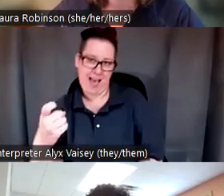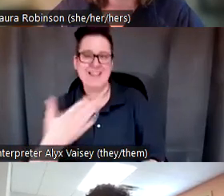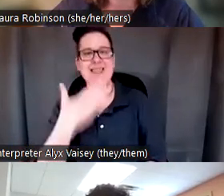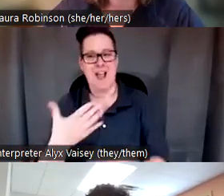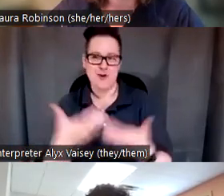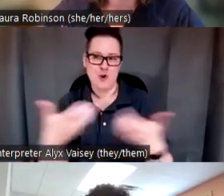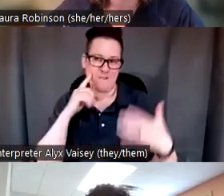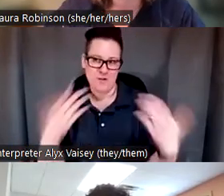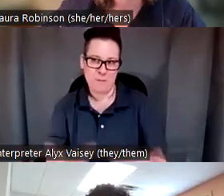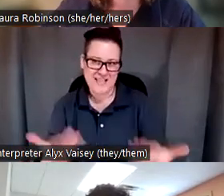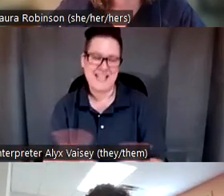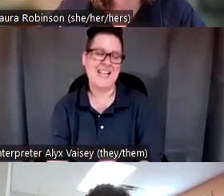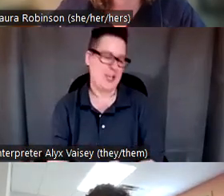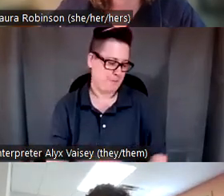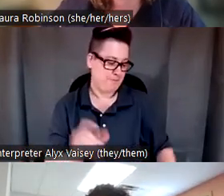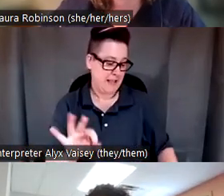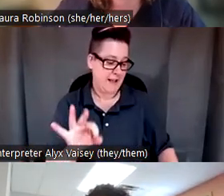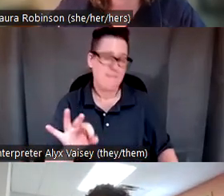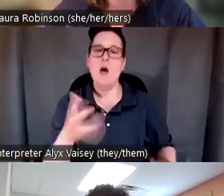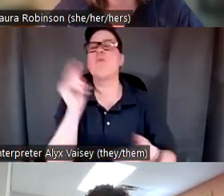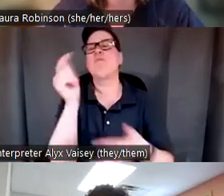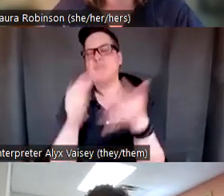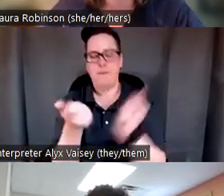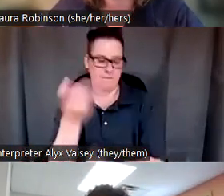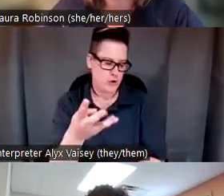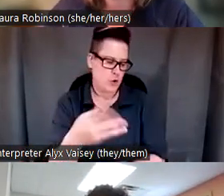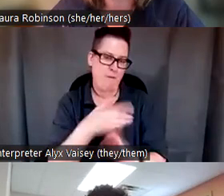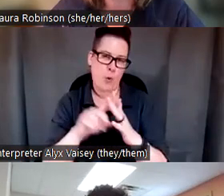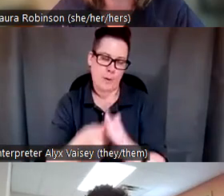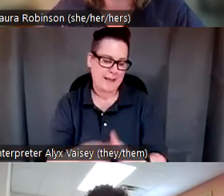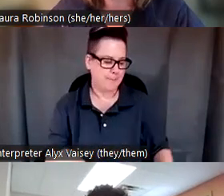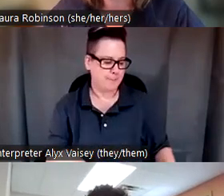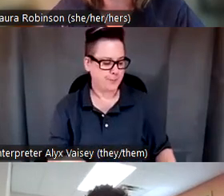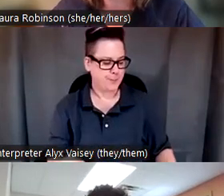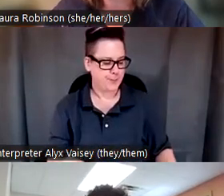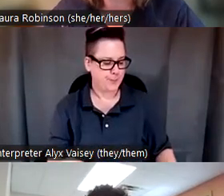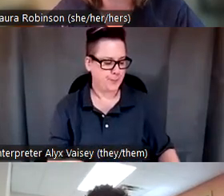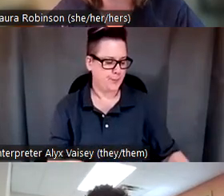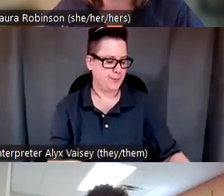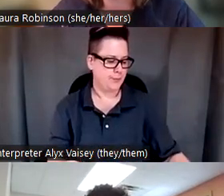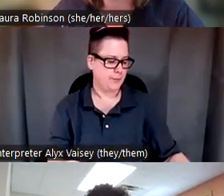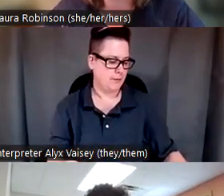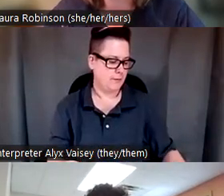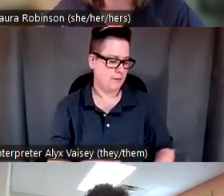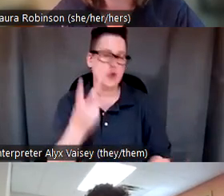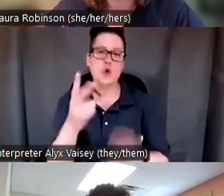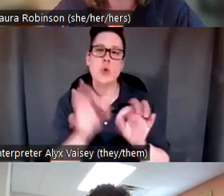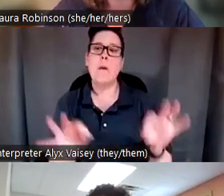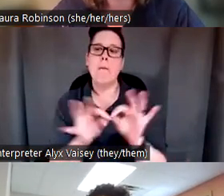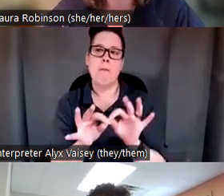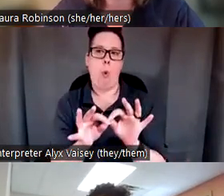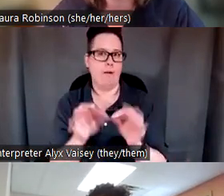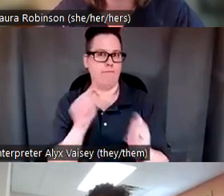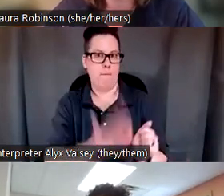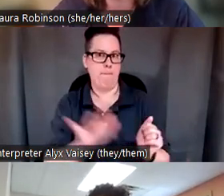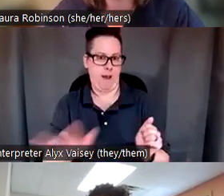for being with us. And a few housekeeping items before we begin. There are two important buttons on your Zoom toolbar.